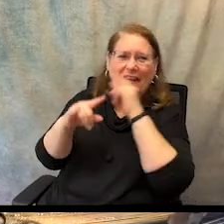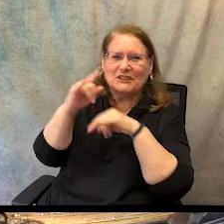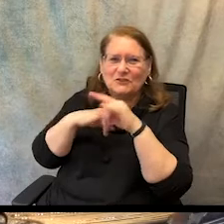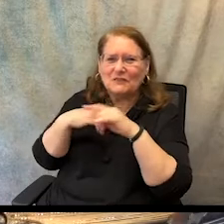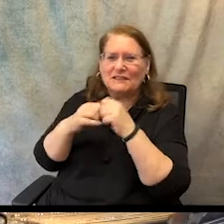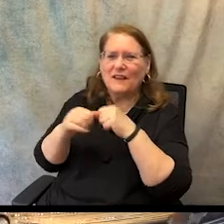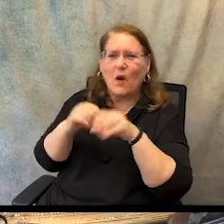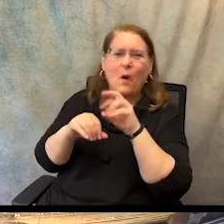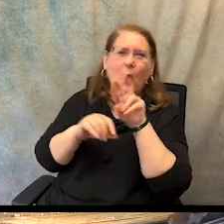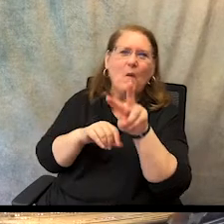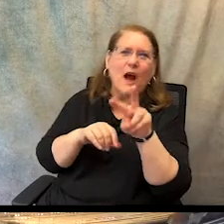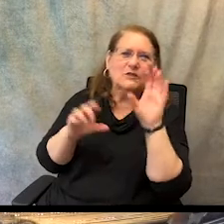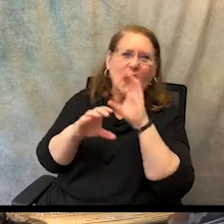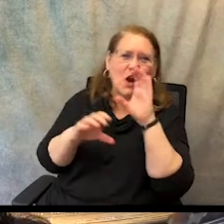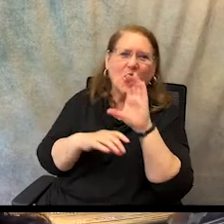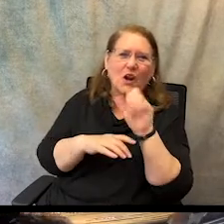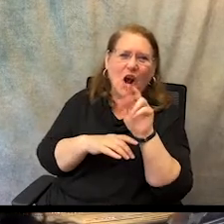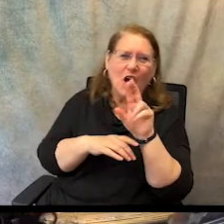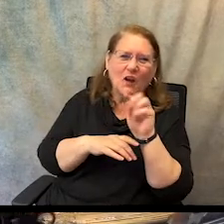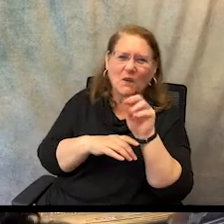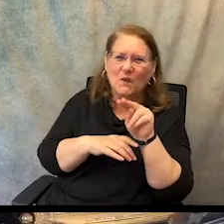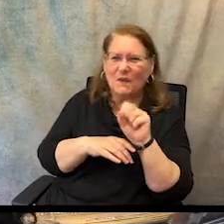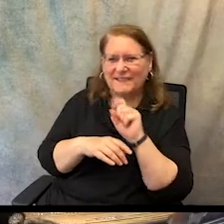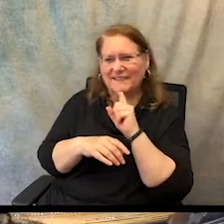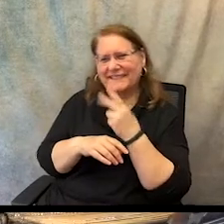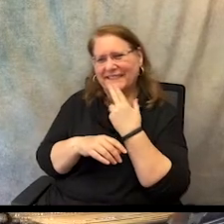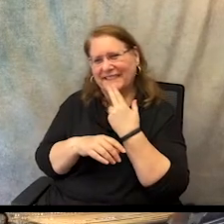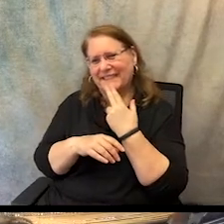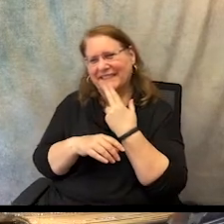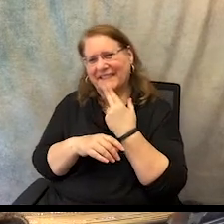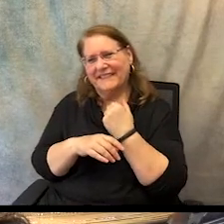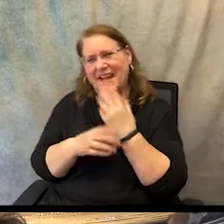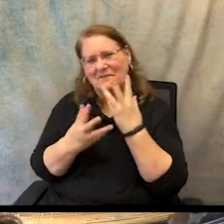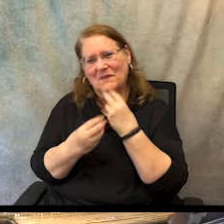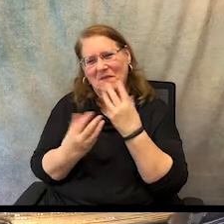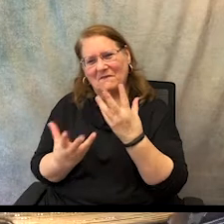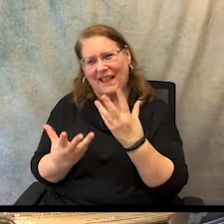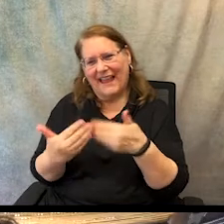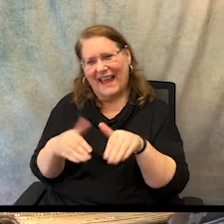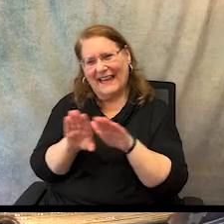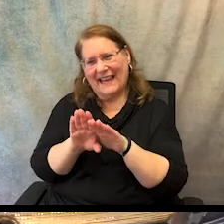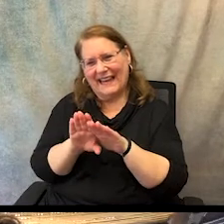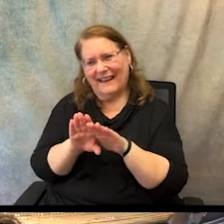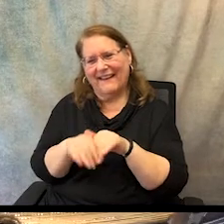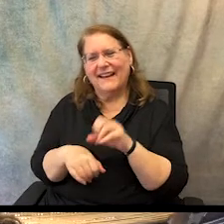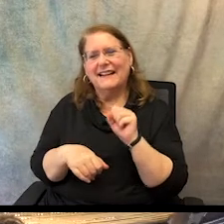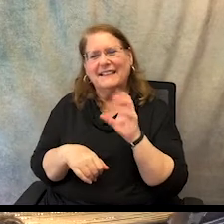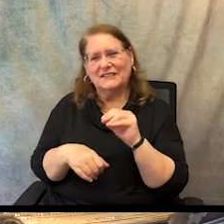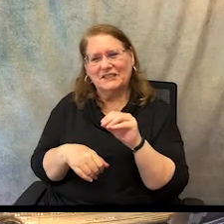on each other or watch cartoons, which was a really touching and beautiful ending. So